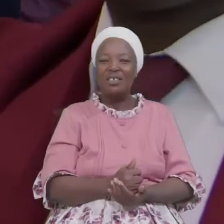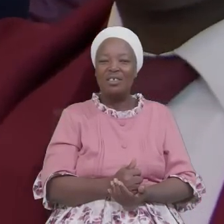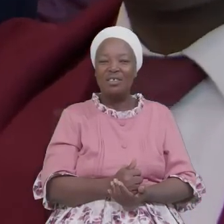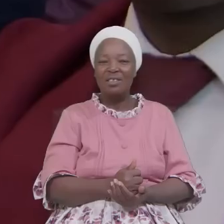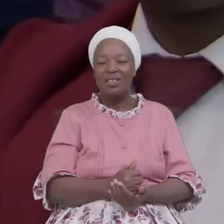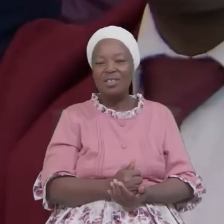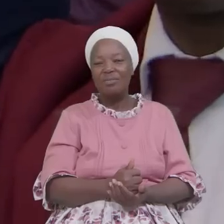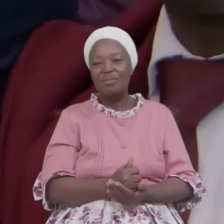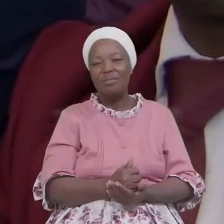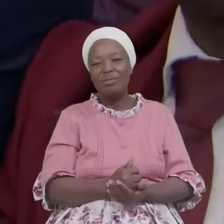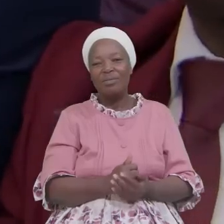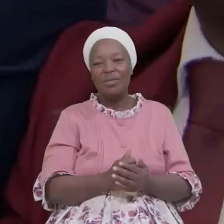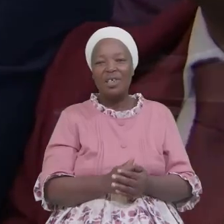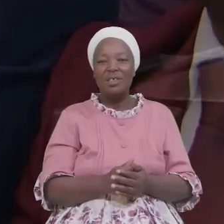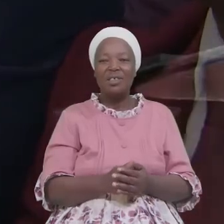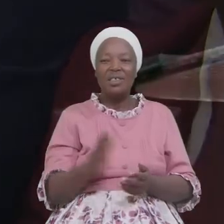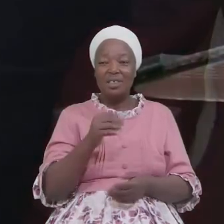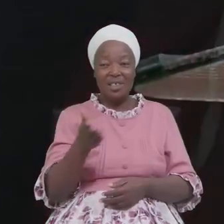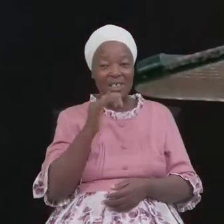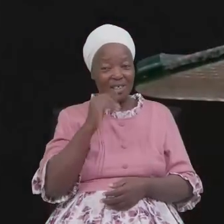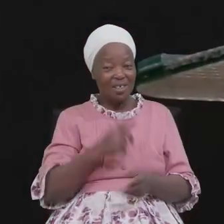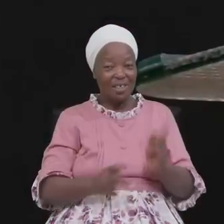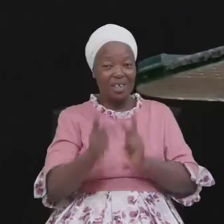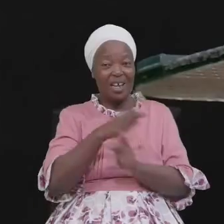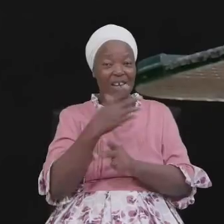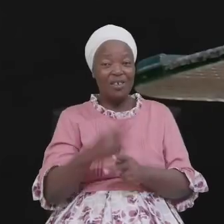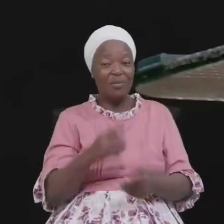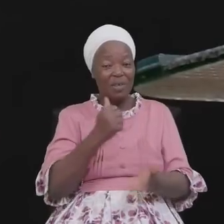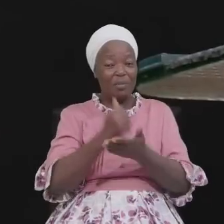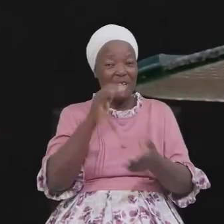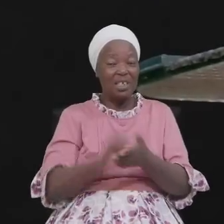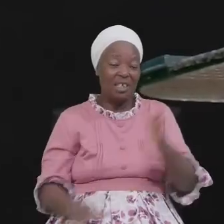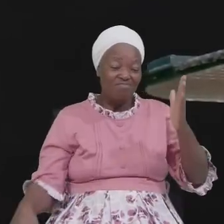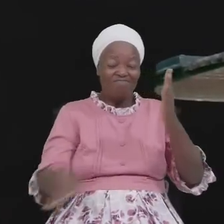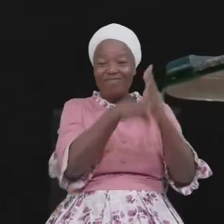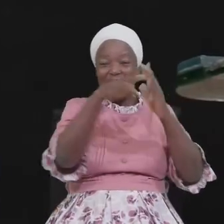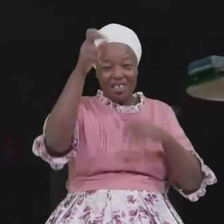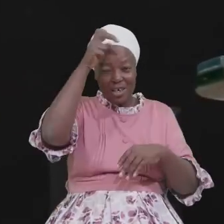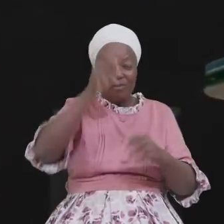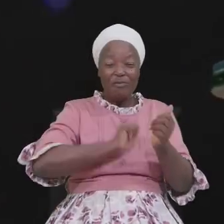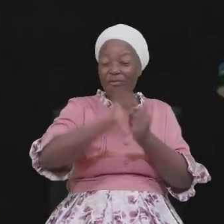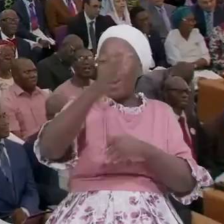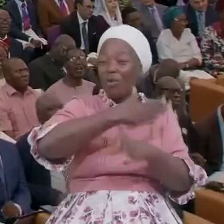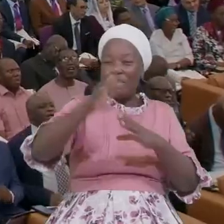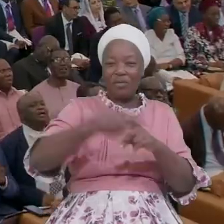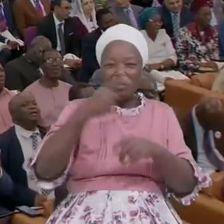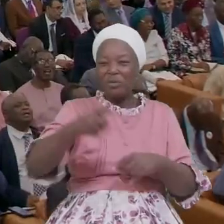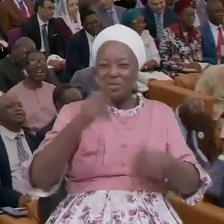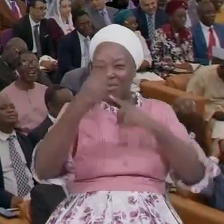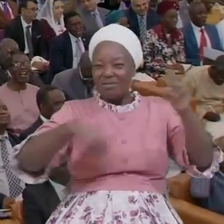You know, there's a kind of amen that drives the devil far away.